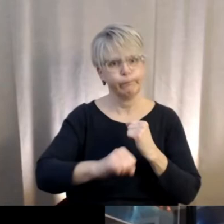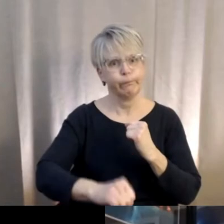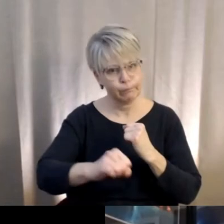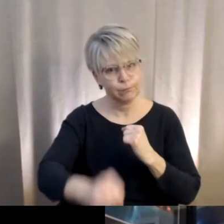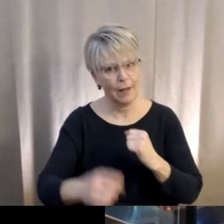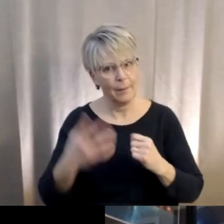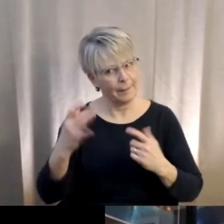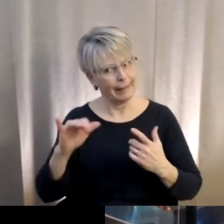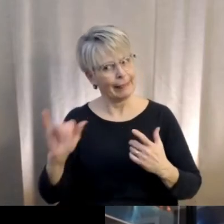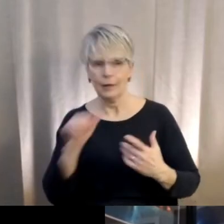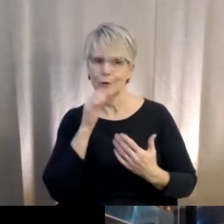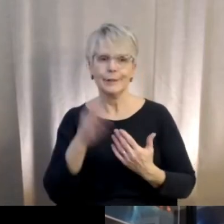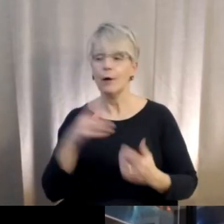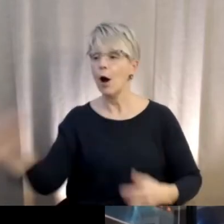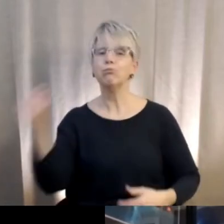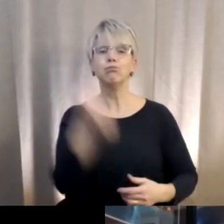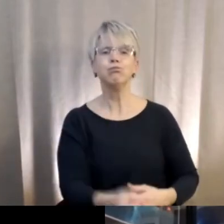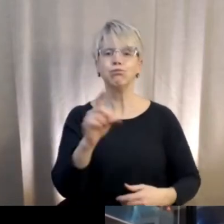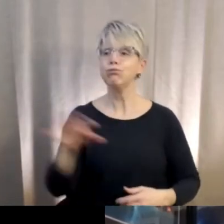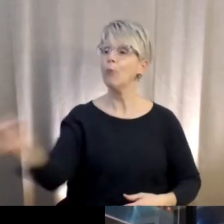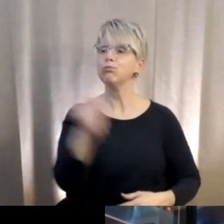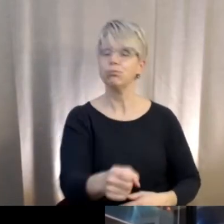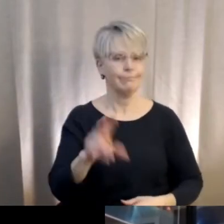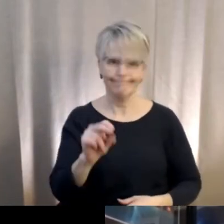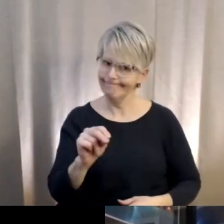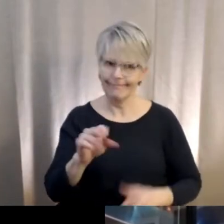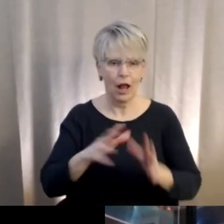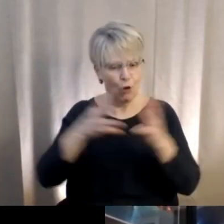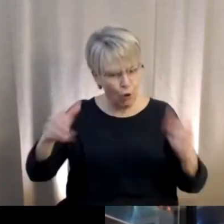it's complicated and there's a lot of work to be done.